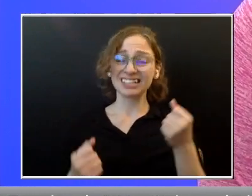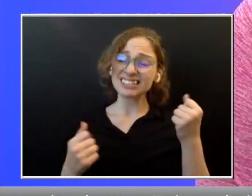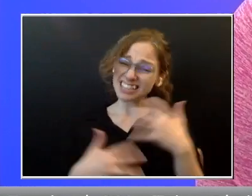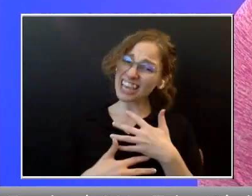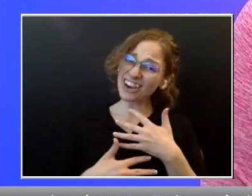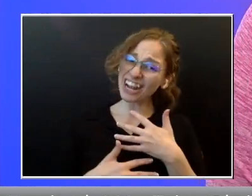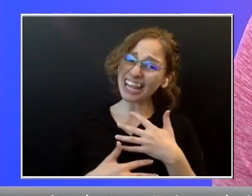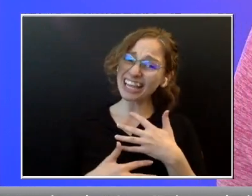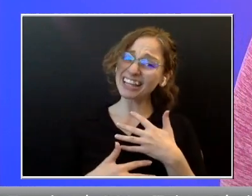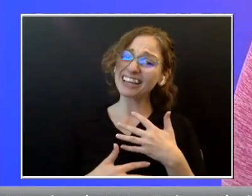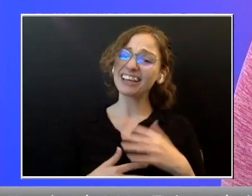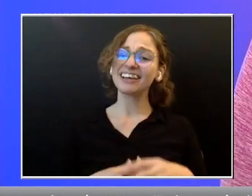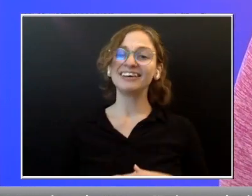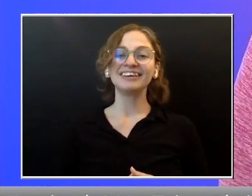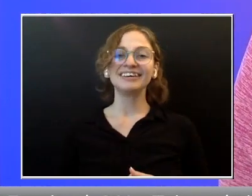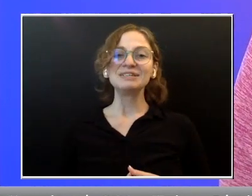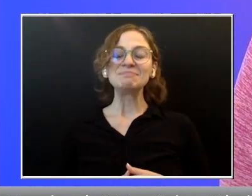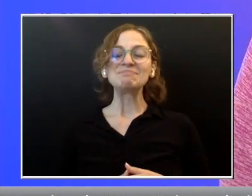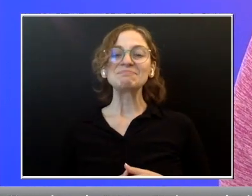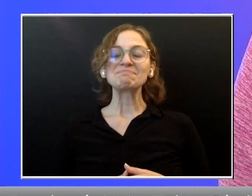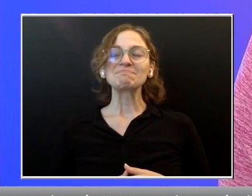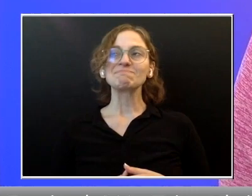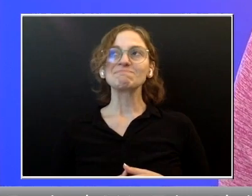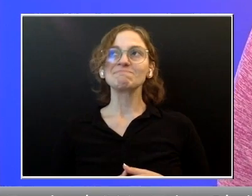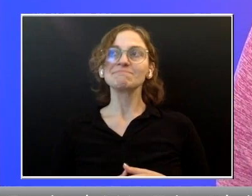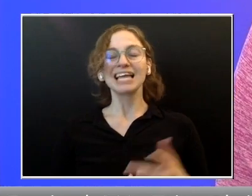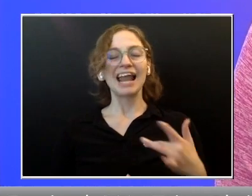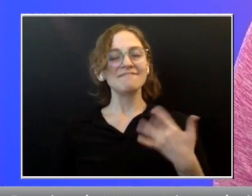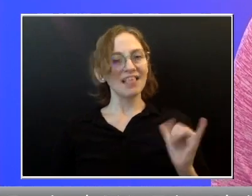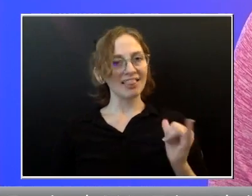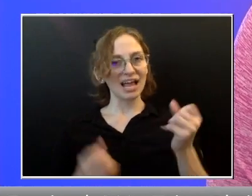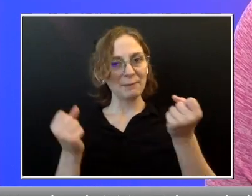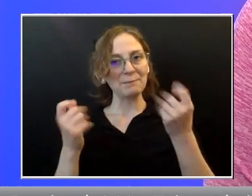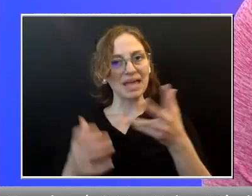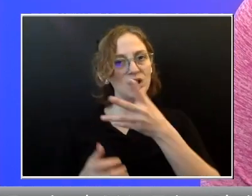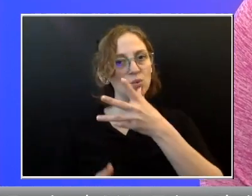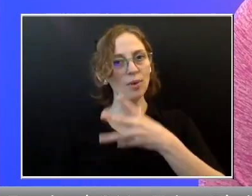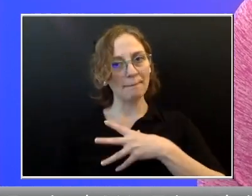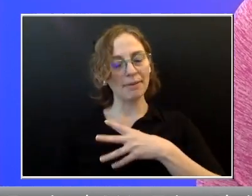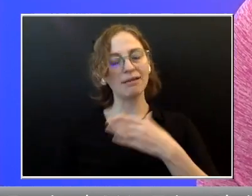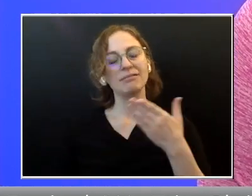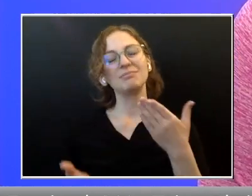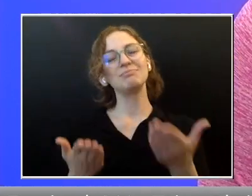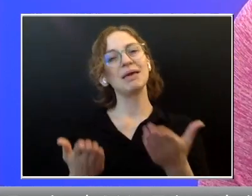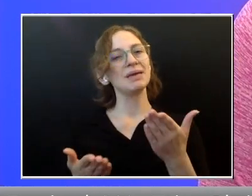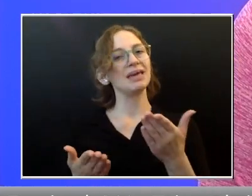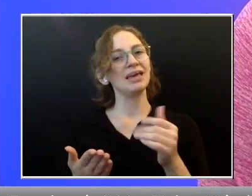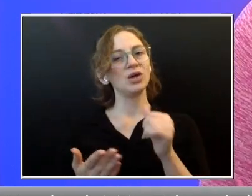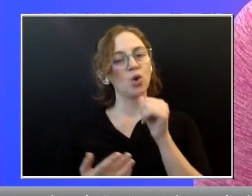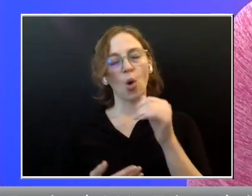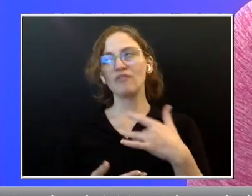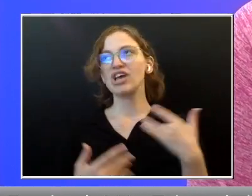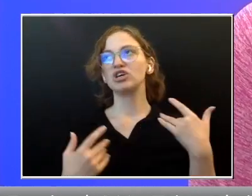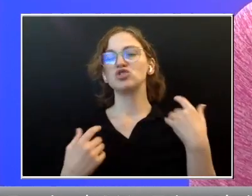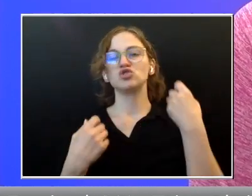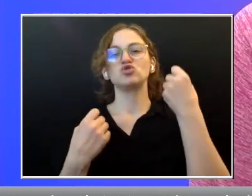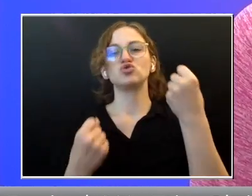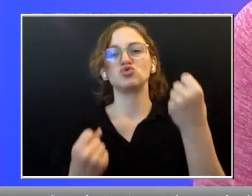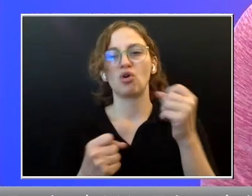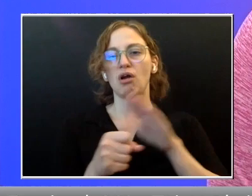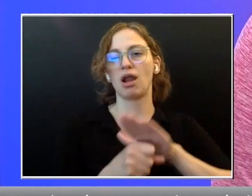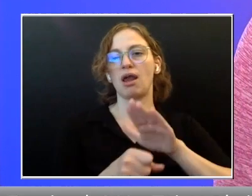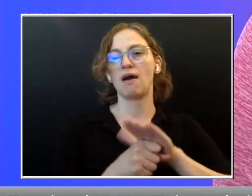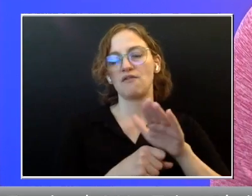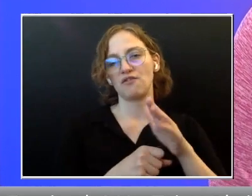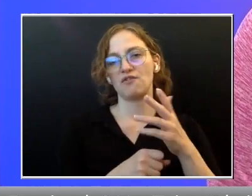feel that a lot of women might not have the strength to, you know, to fight